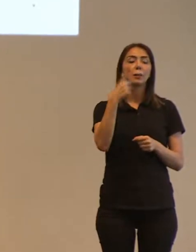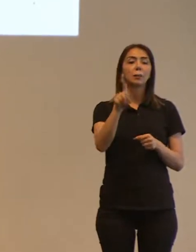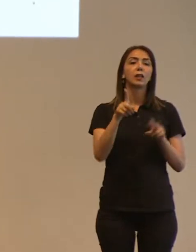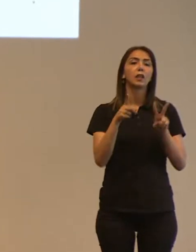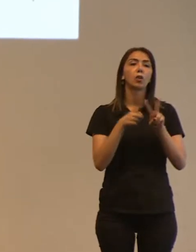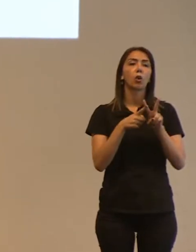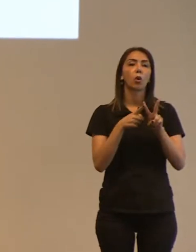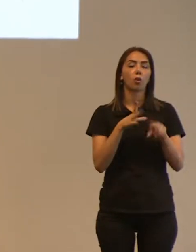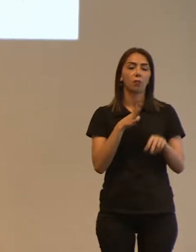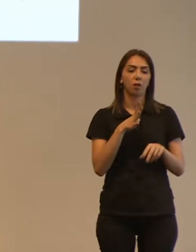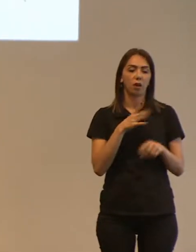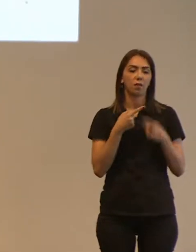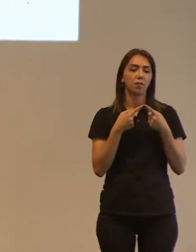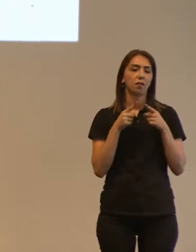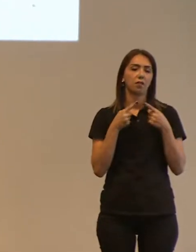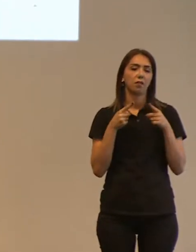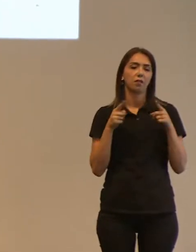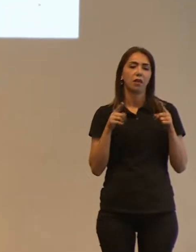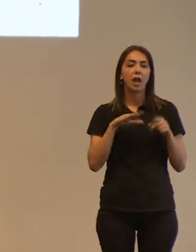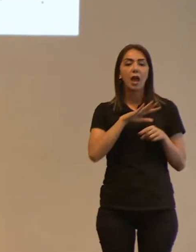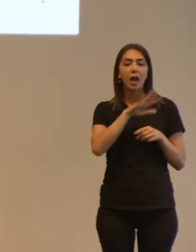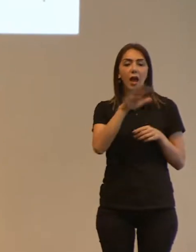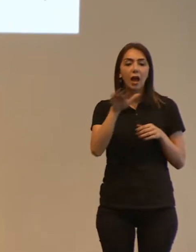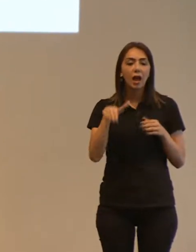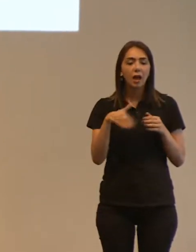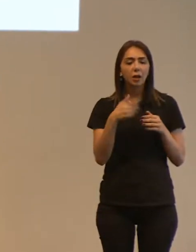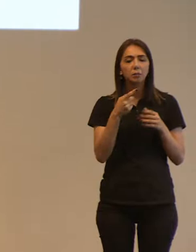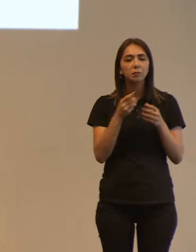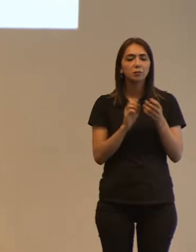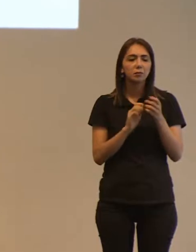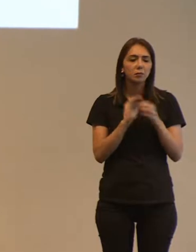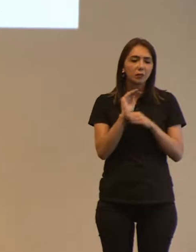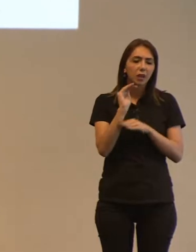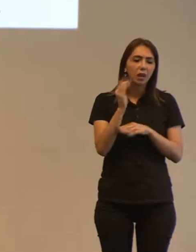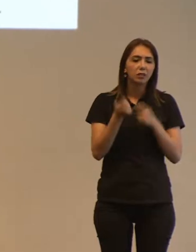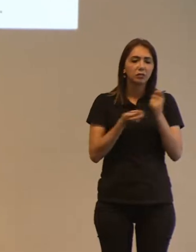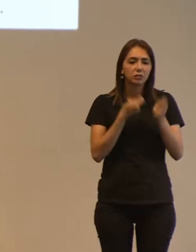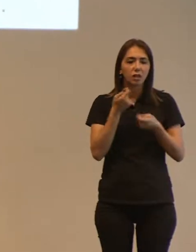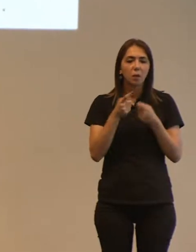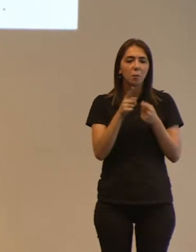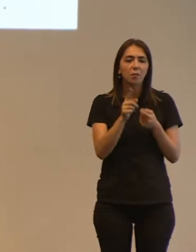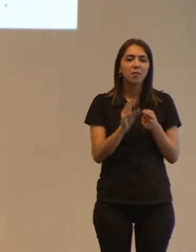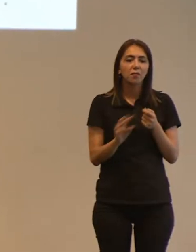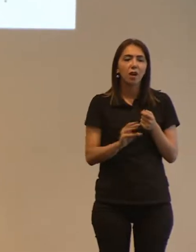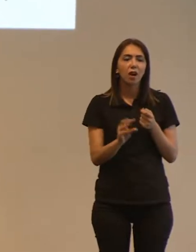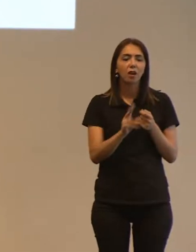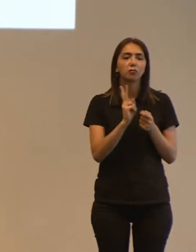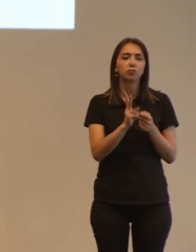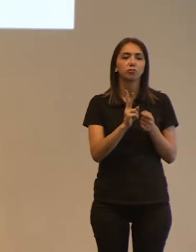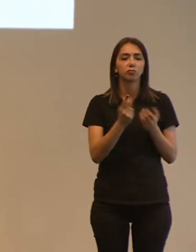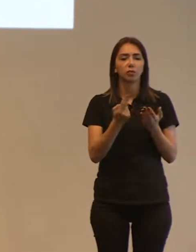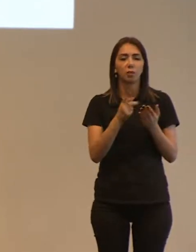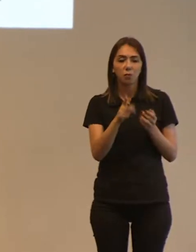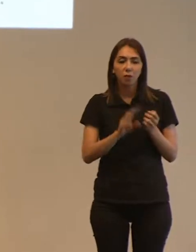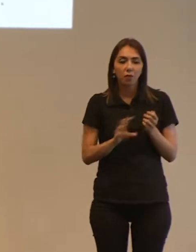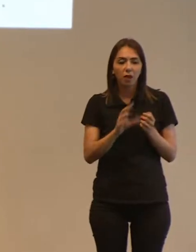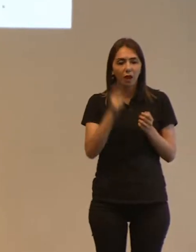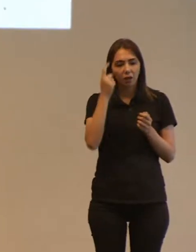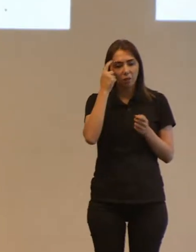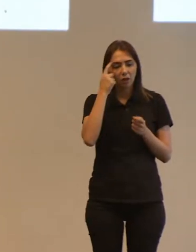see 36 000 neurons these are in the amiga of